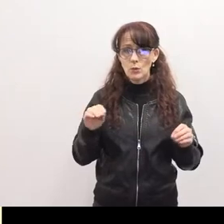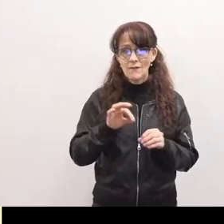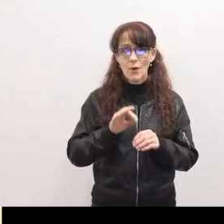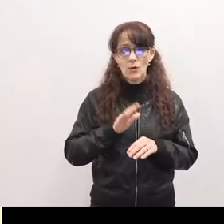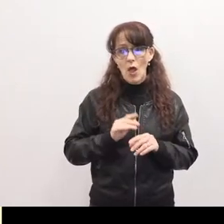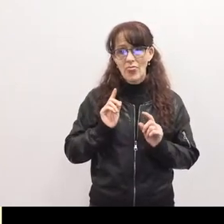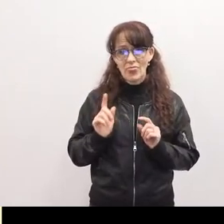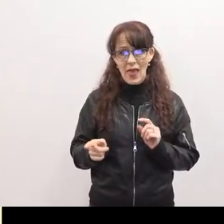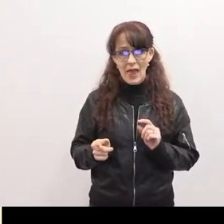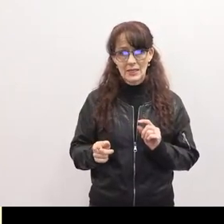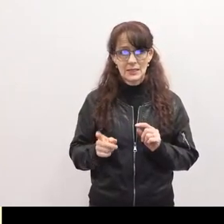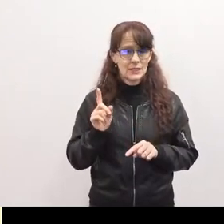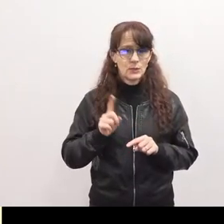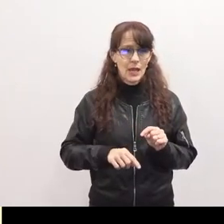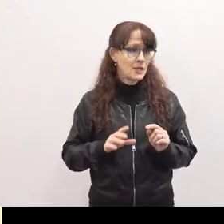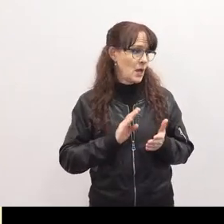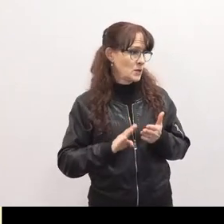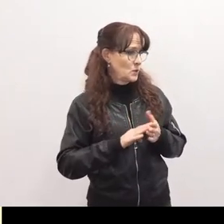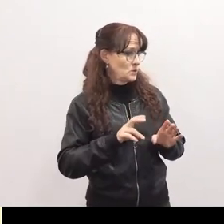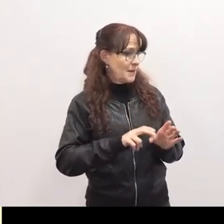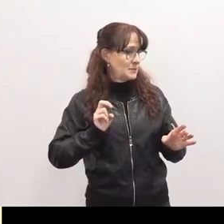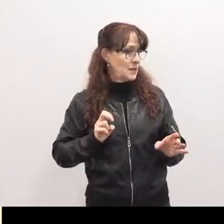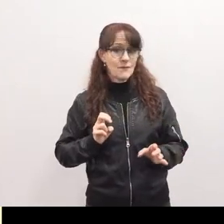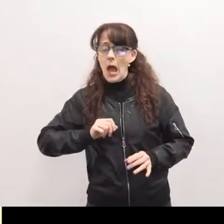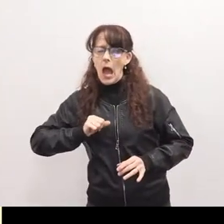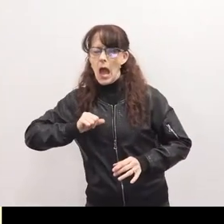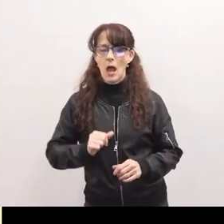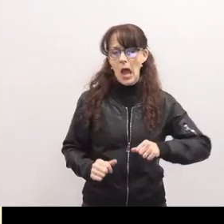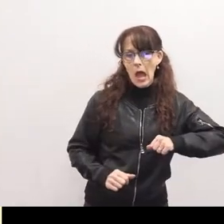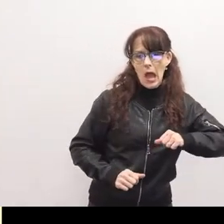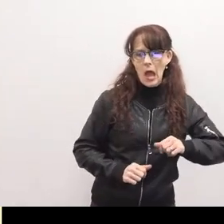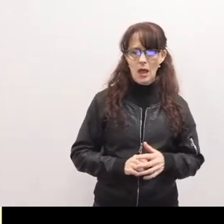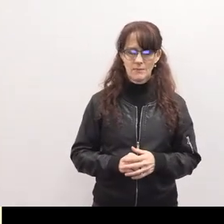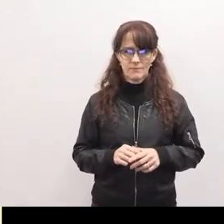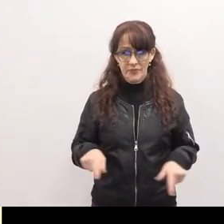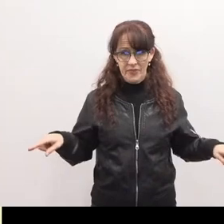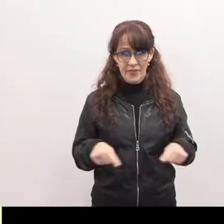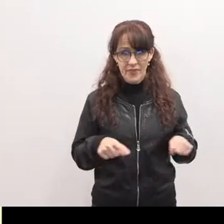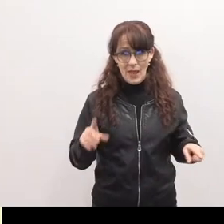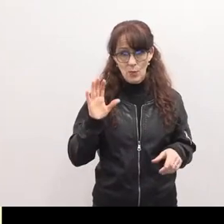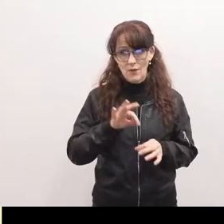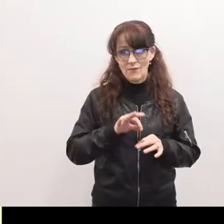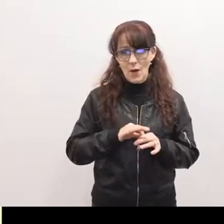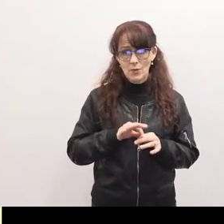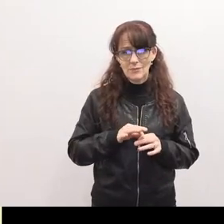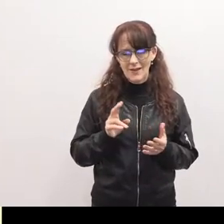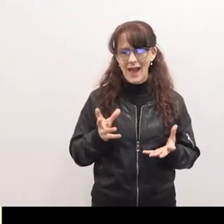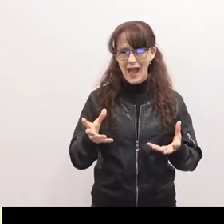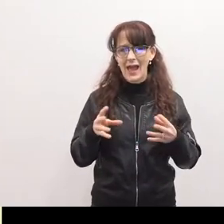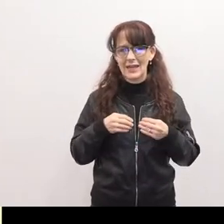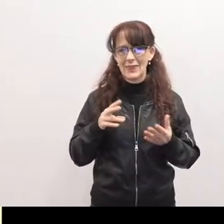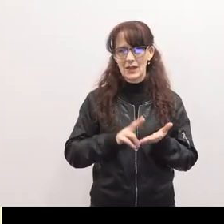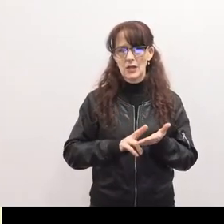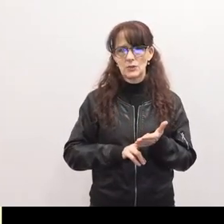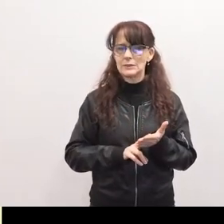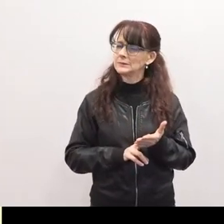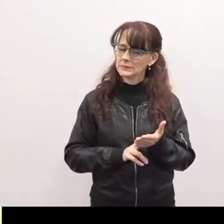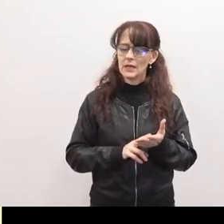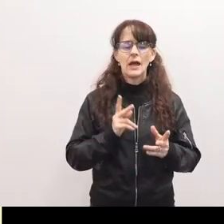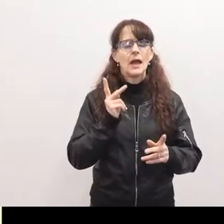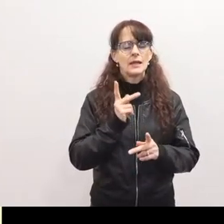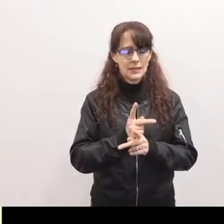that. You cannot say, oh, I excuse myself, and then wink, wink, the other board members are going to vote for it, and you get to have the contract. So it keeps